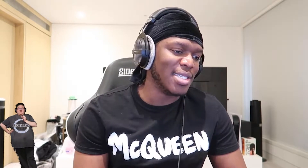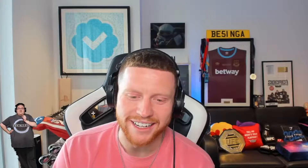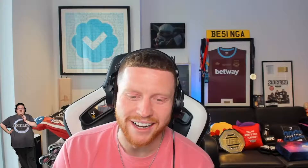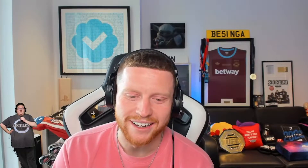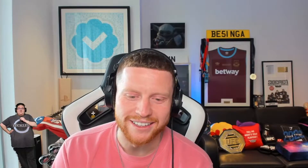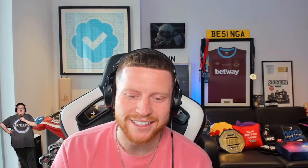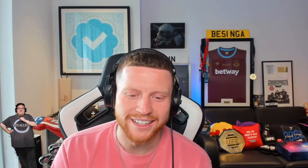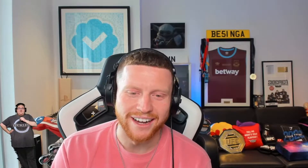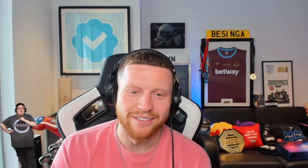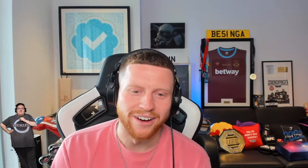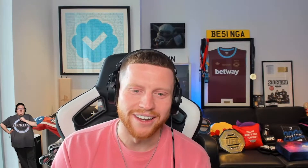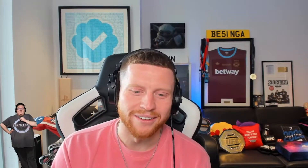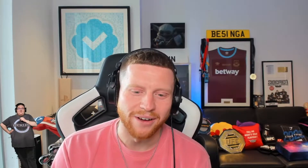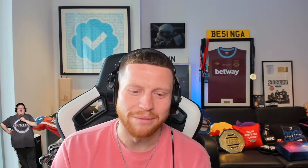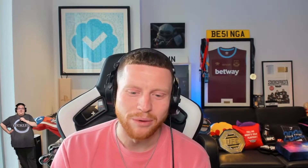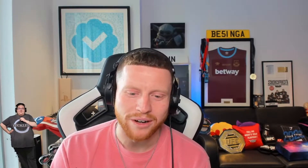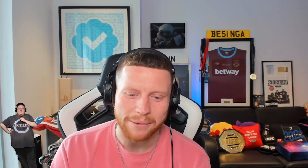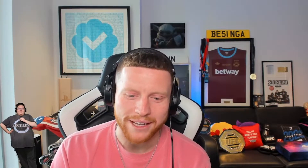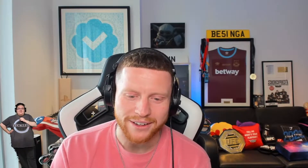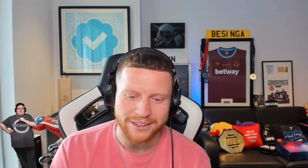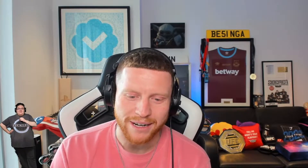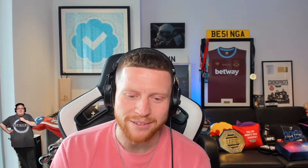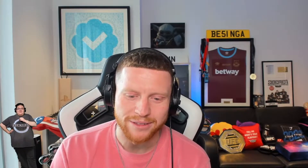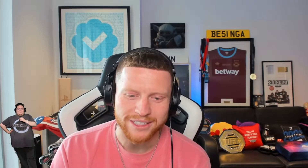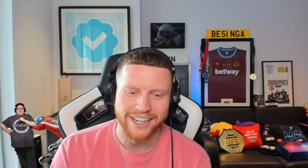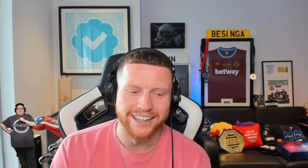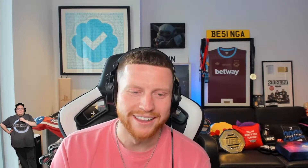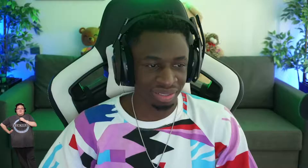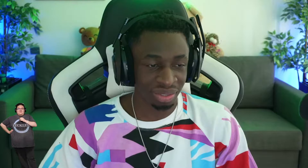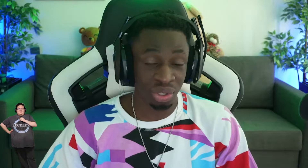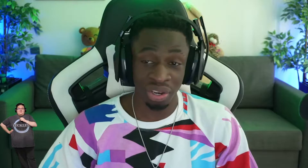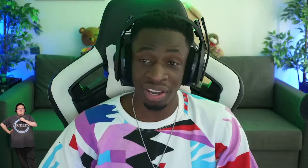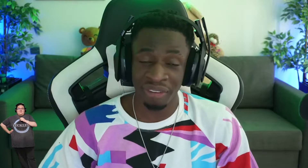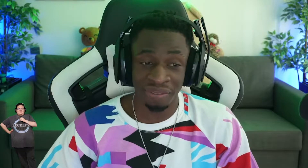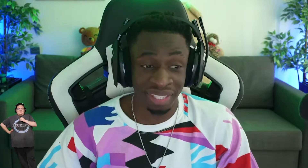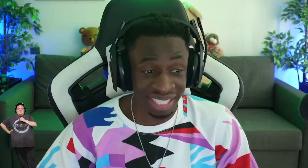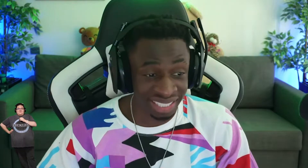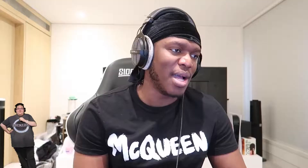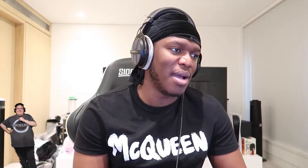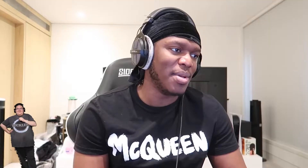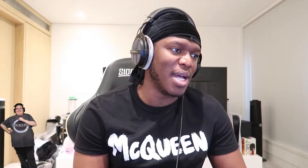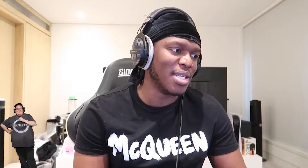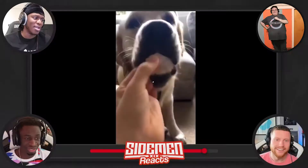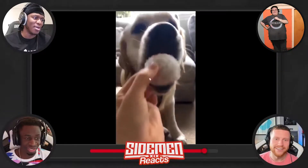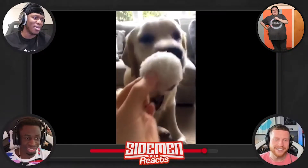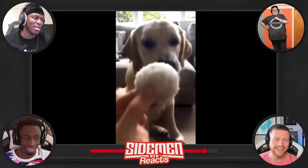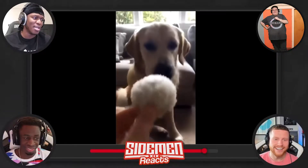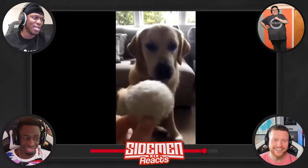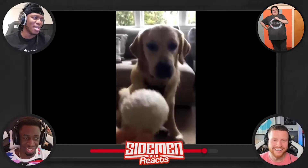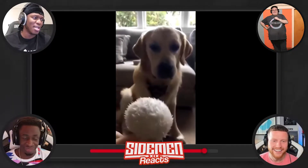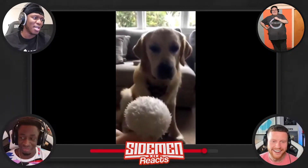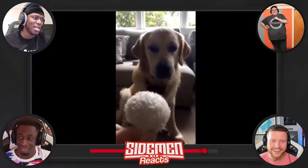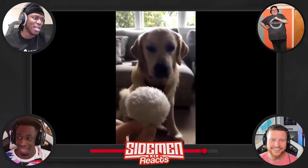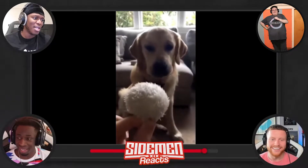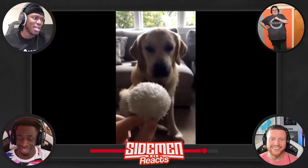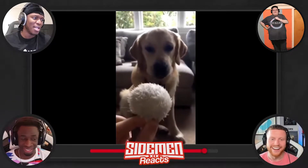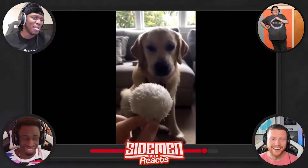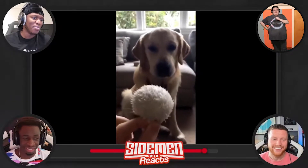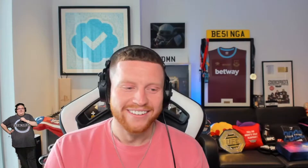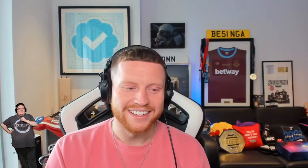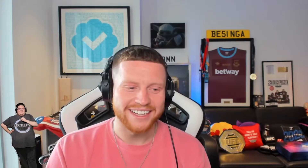nothing. You're seeing like what white ball come out of dog's mouth. What are you saying? You got nothing for this. I mean, you got nothing for